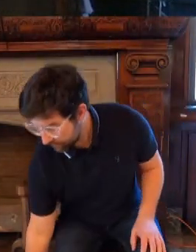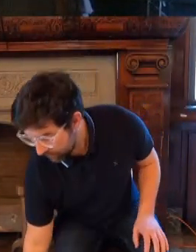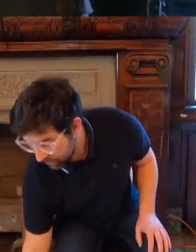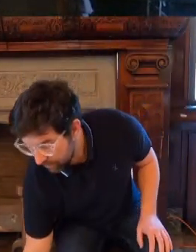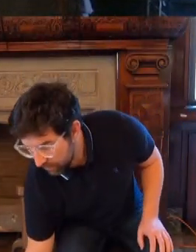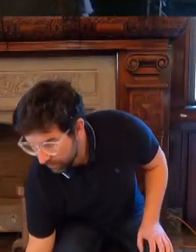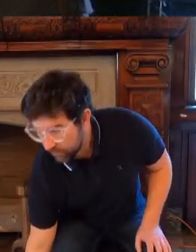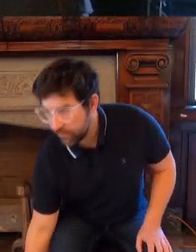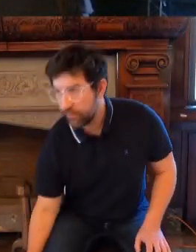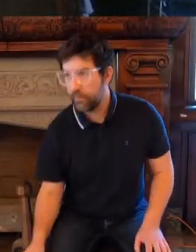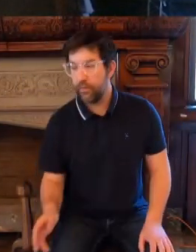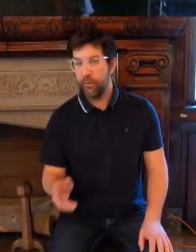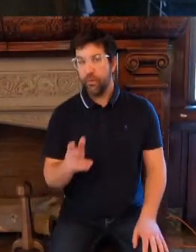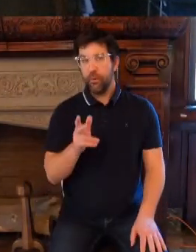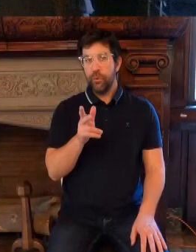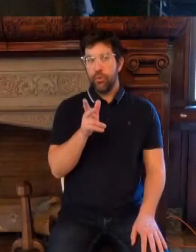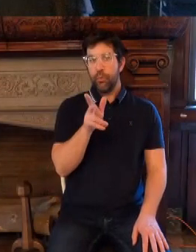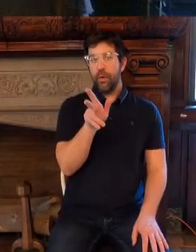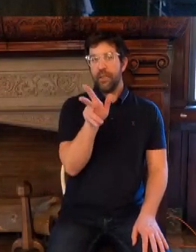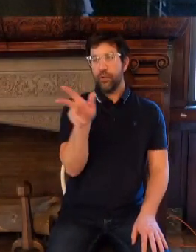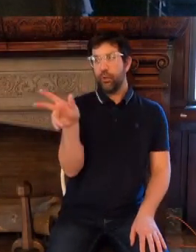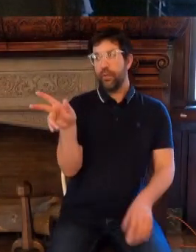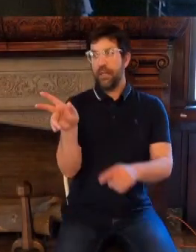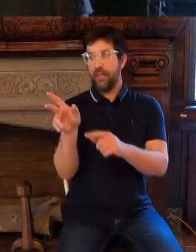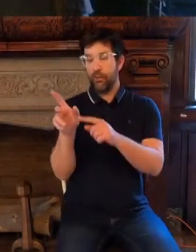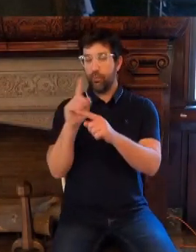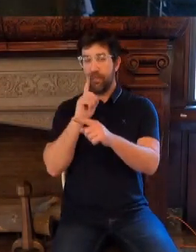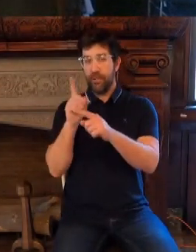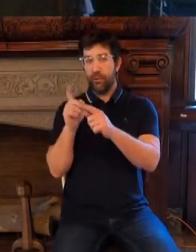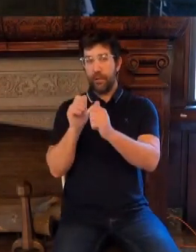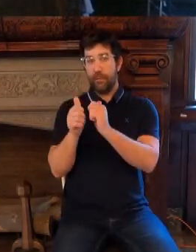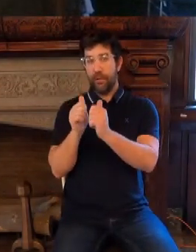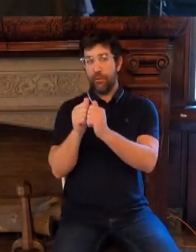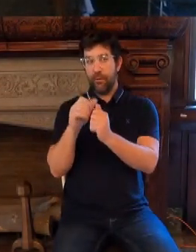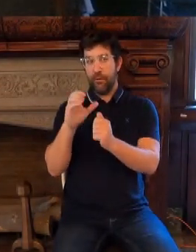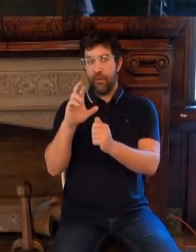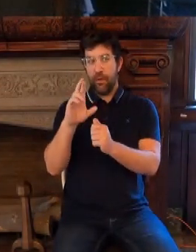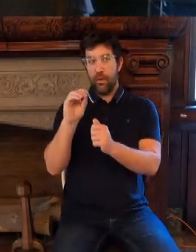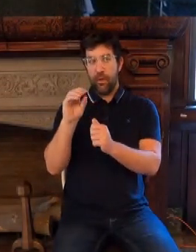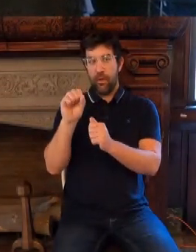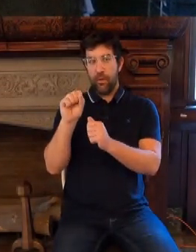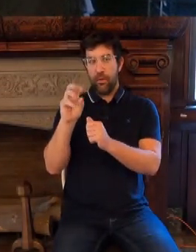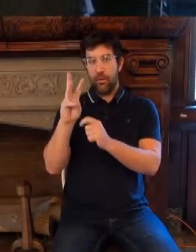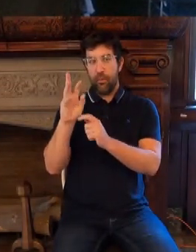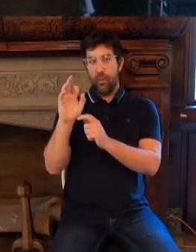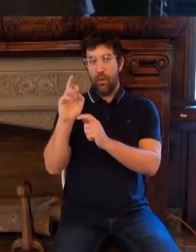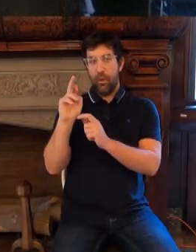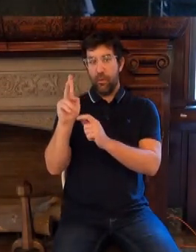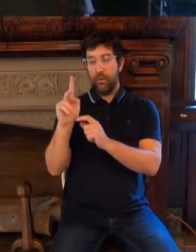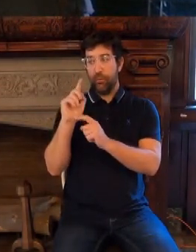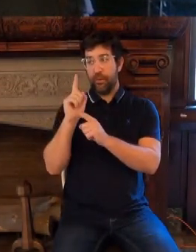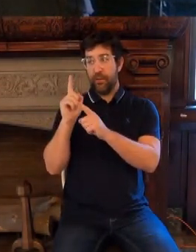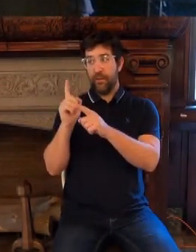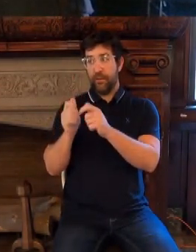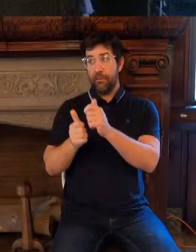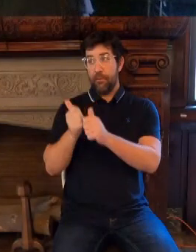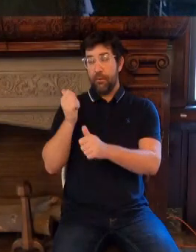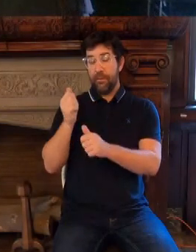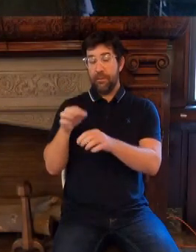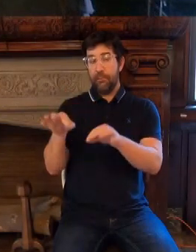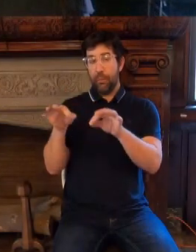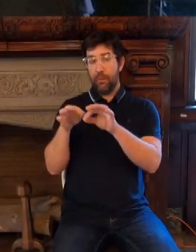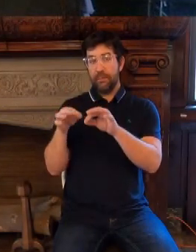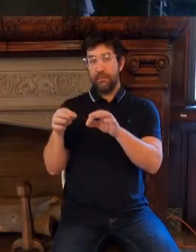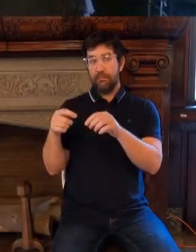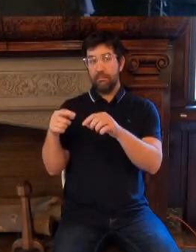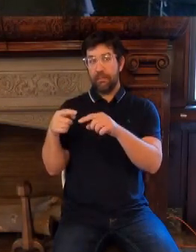no, your competition at that point's a crosswalk, which is a very important conflict. That is the most important conflict.